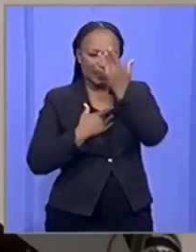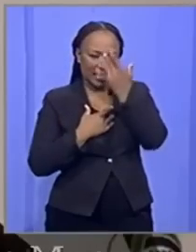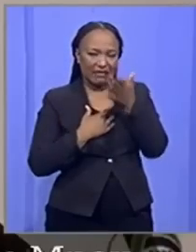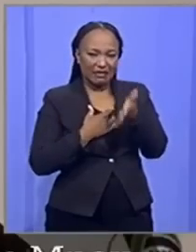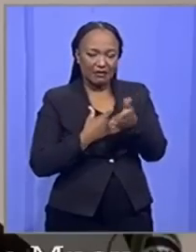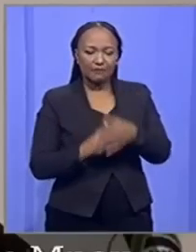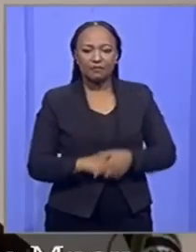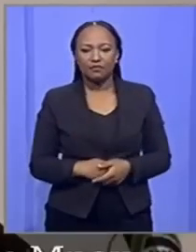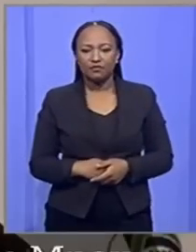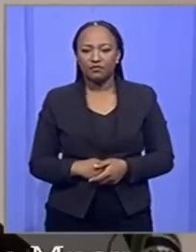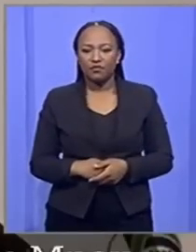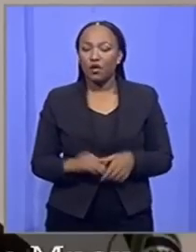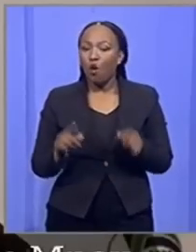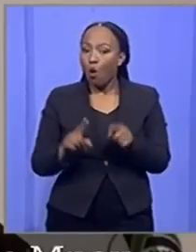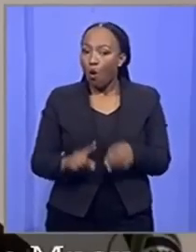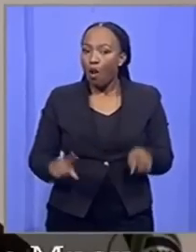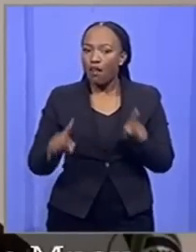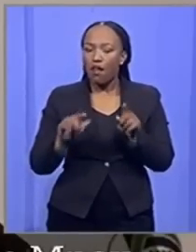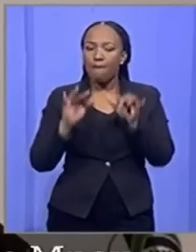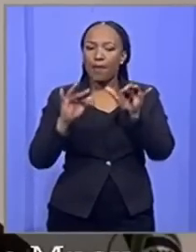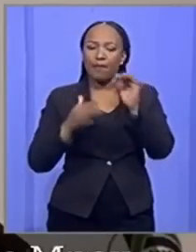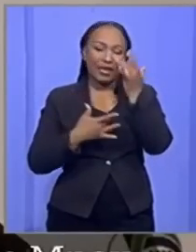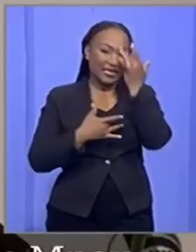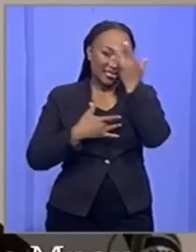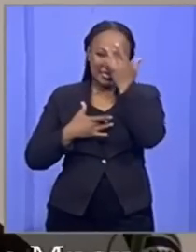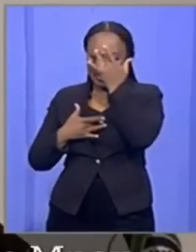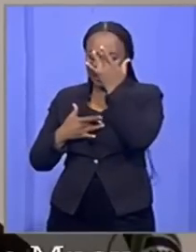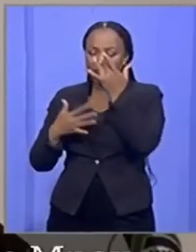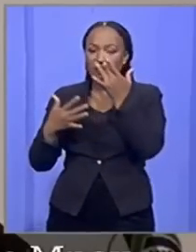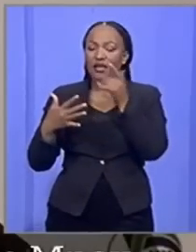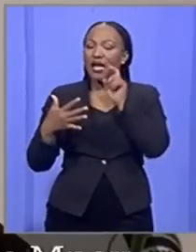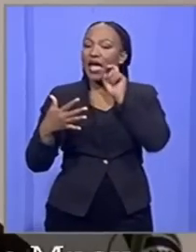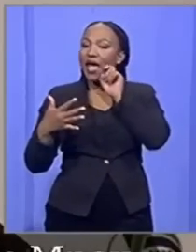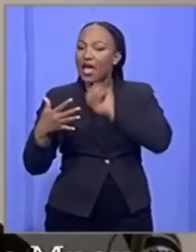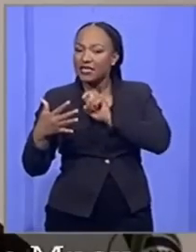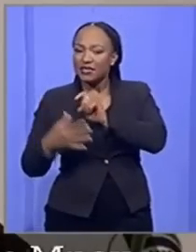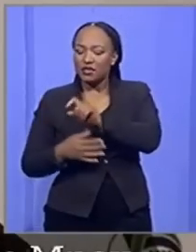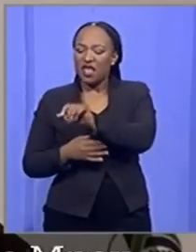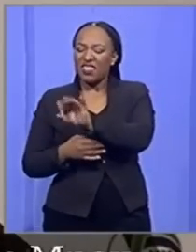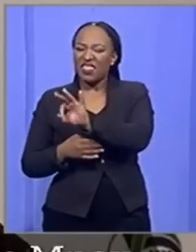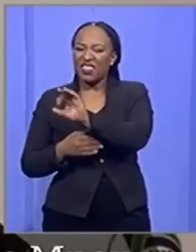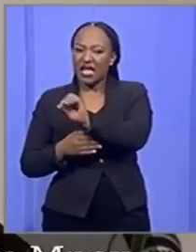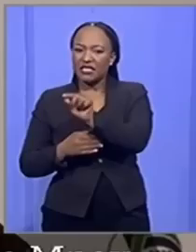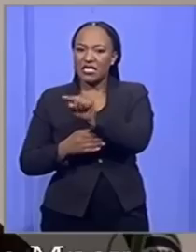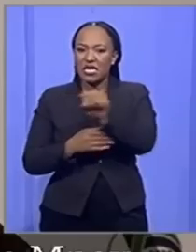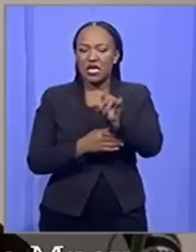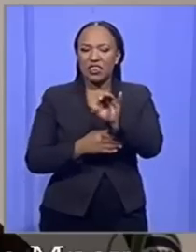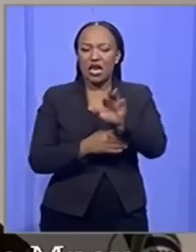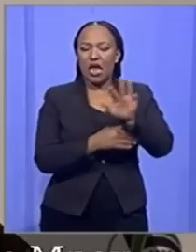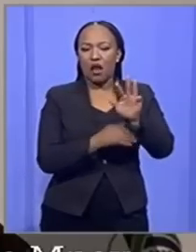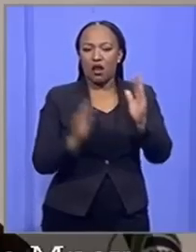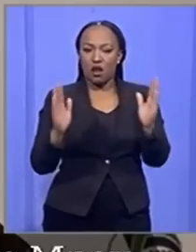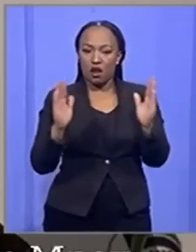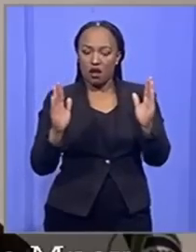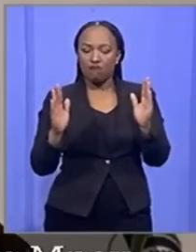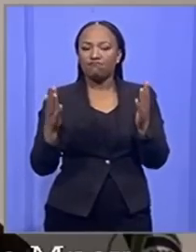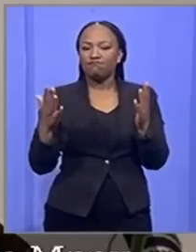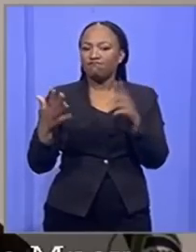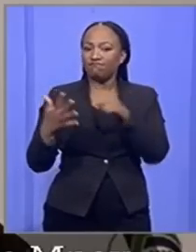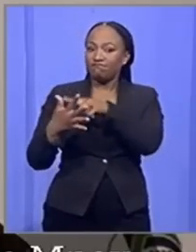All cases and all the patients are males aged between 30 and 39 years without